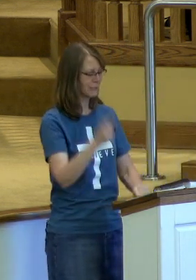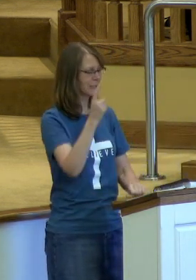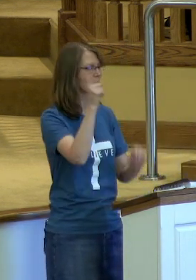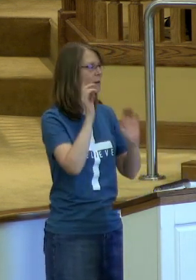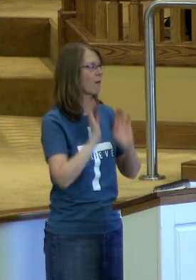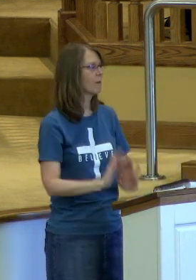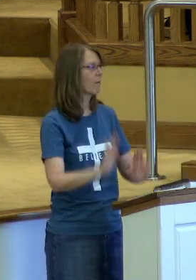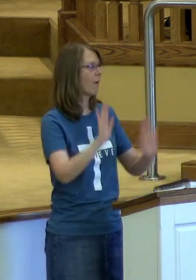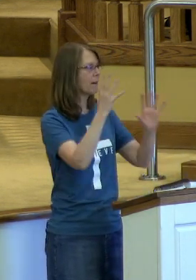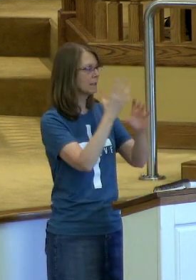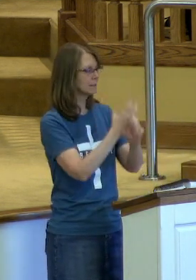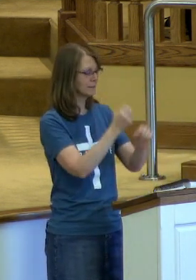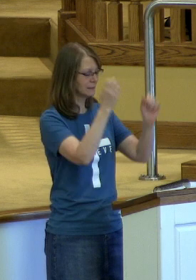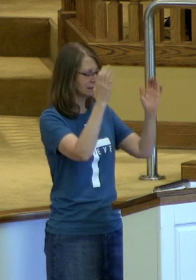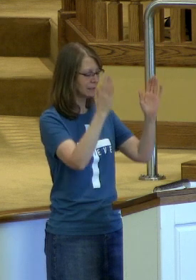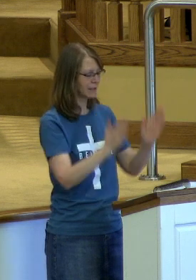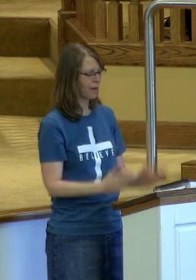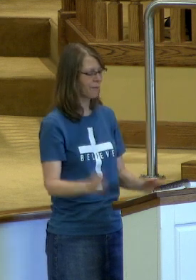me.